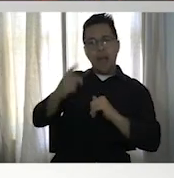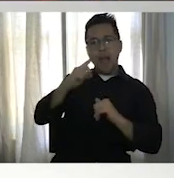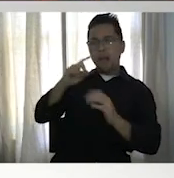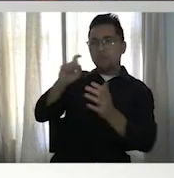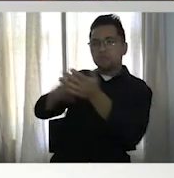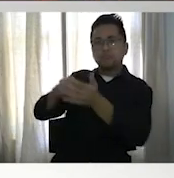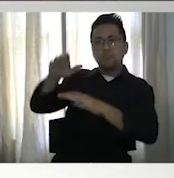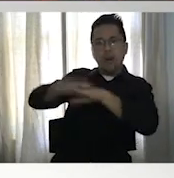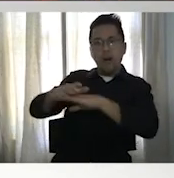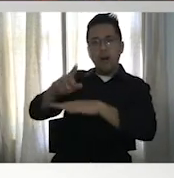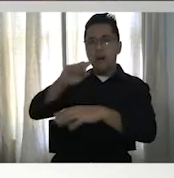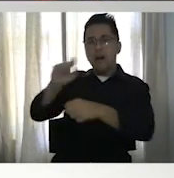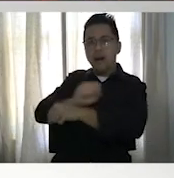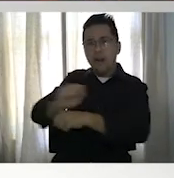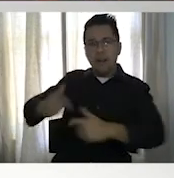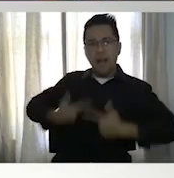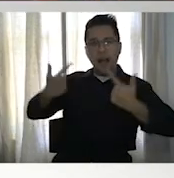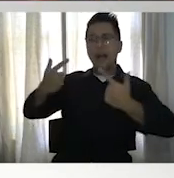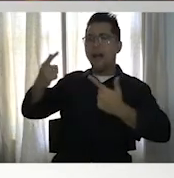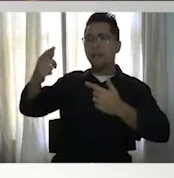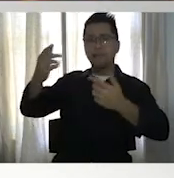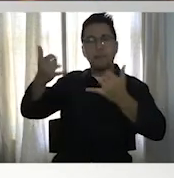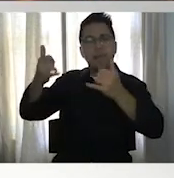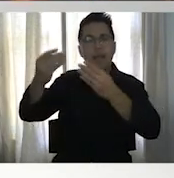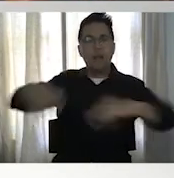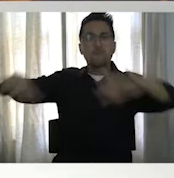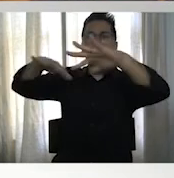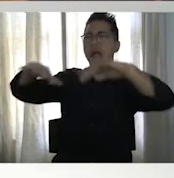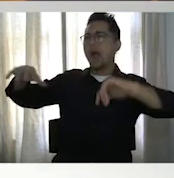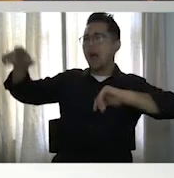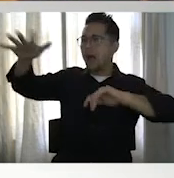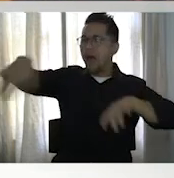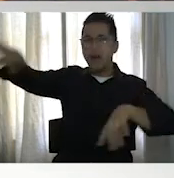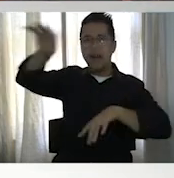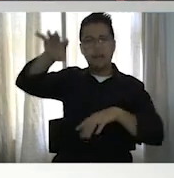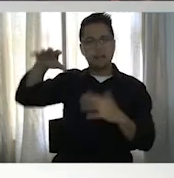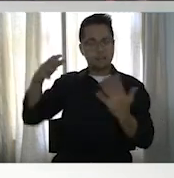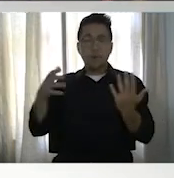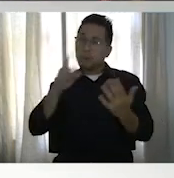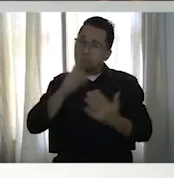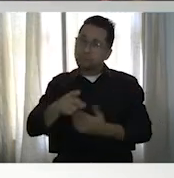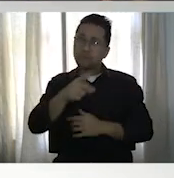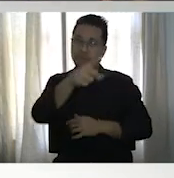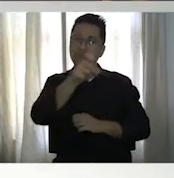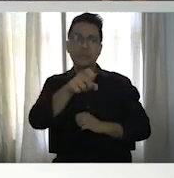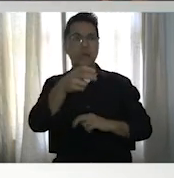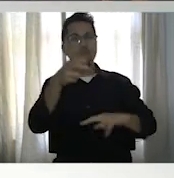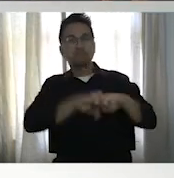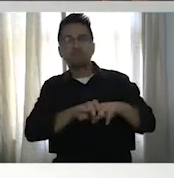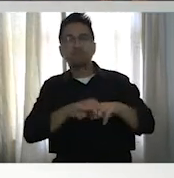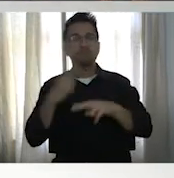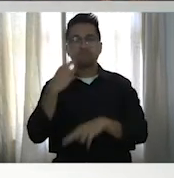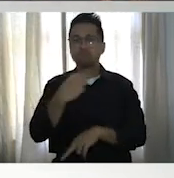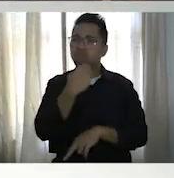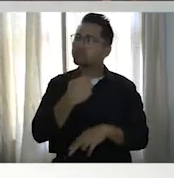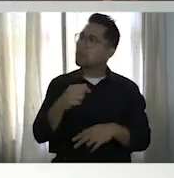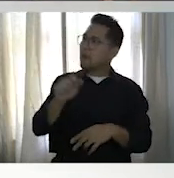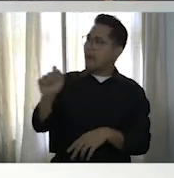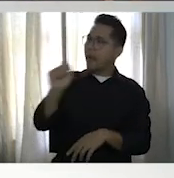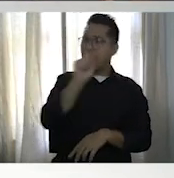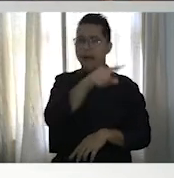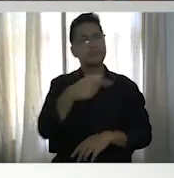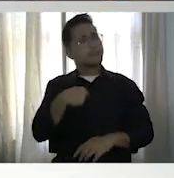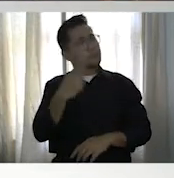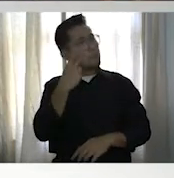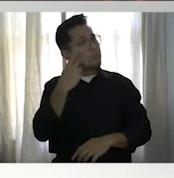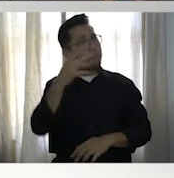playground where people are moving and talking and screaming and running? So please make sure you can sit in a restaurant, see what do we see around